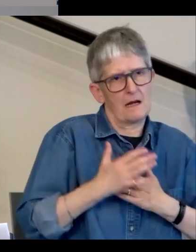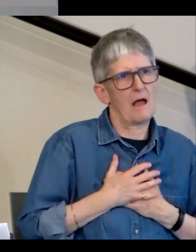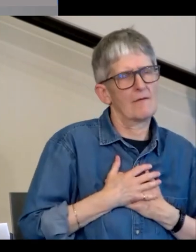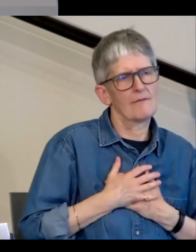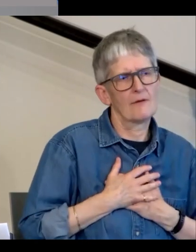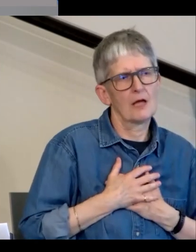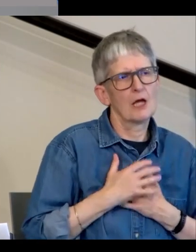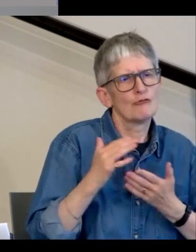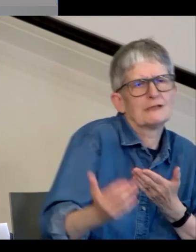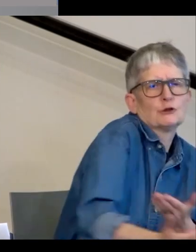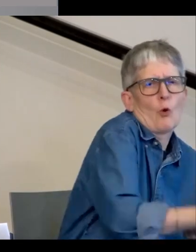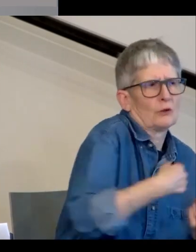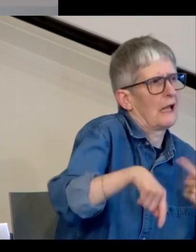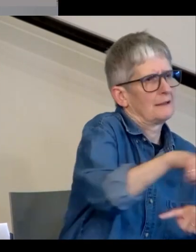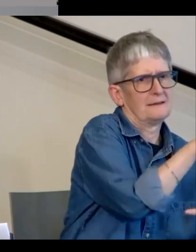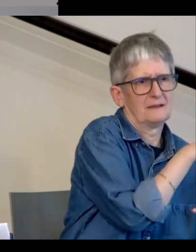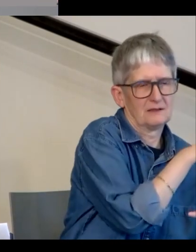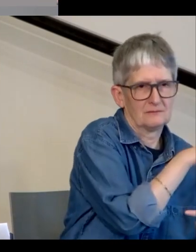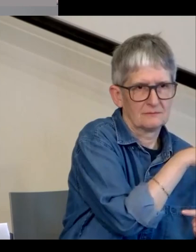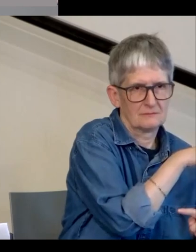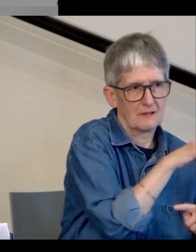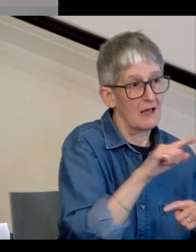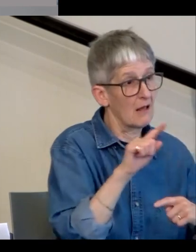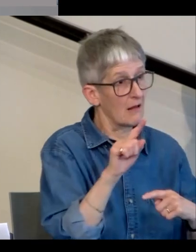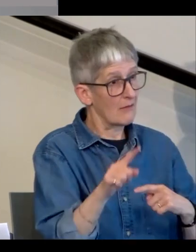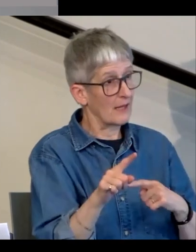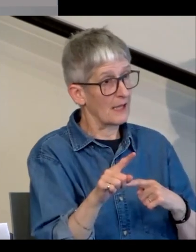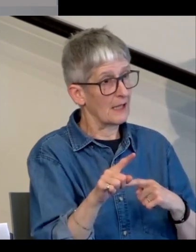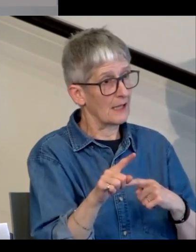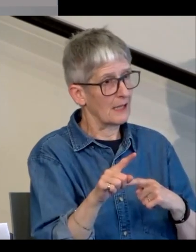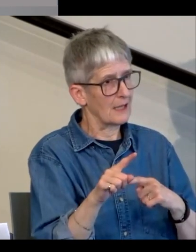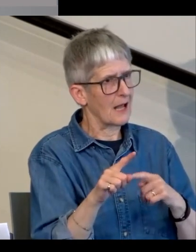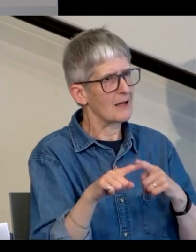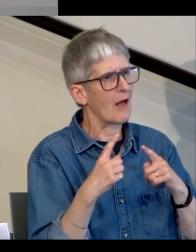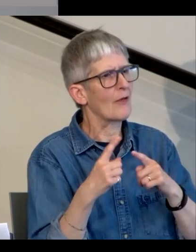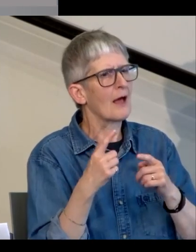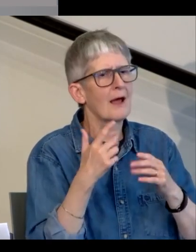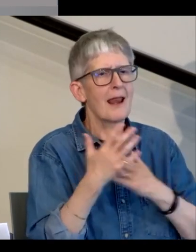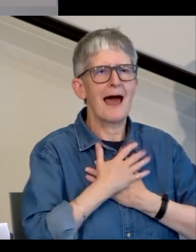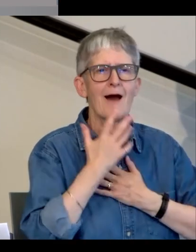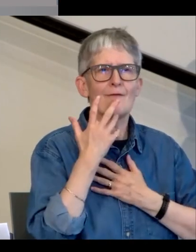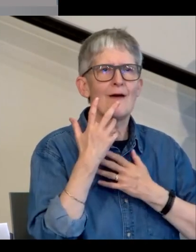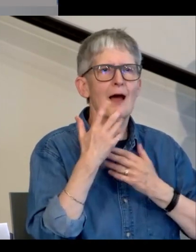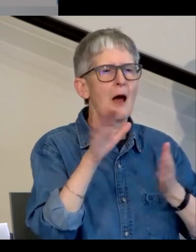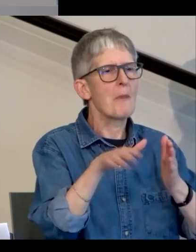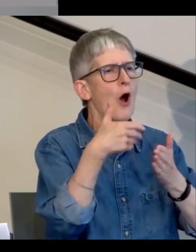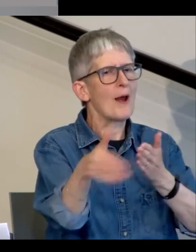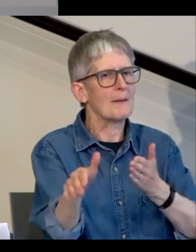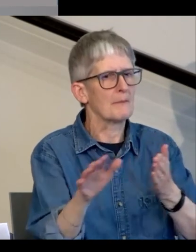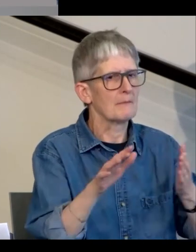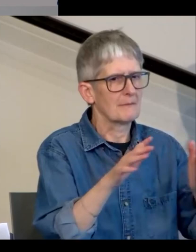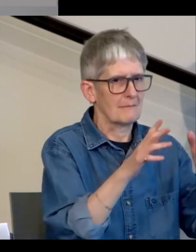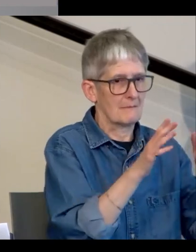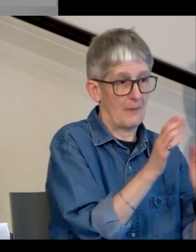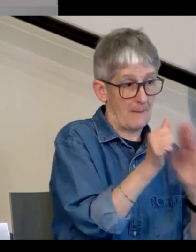is restorative. And then we have the soaring love poem of Song of Songs, where